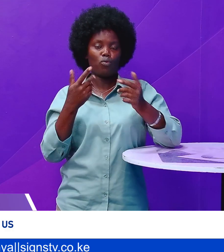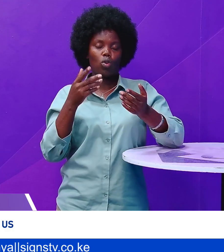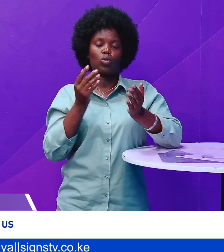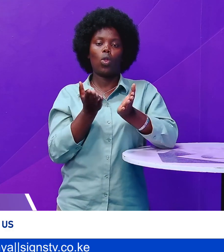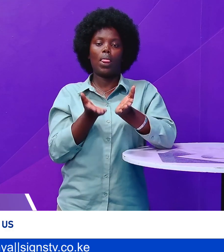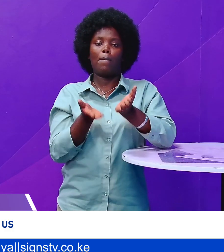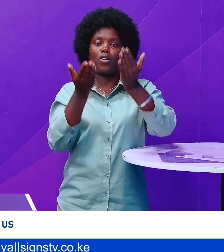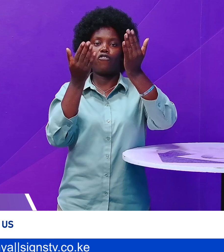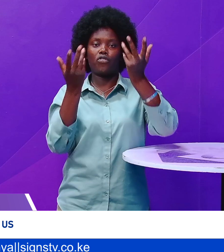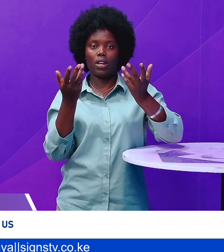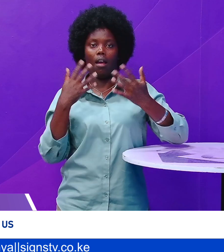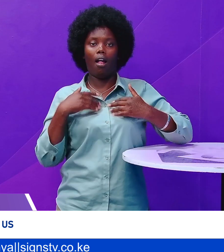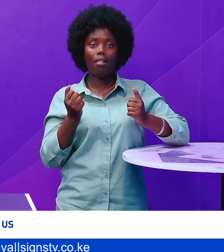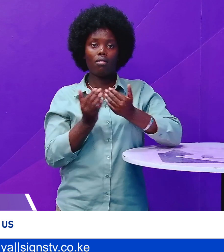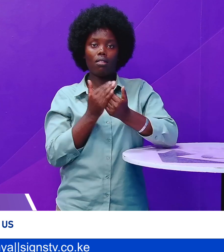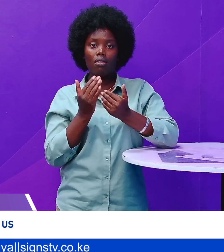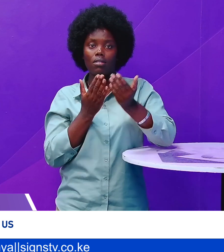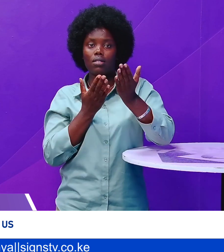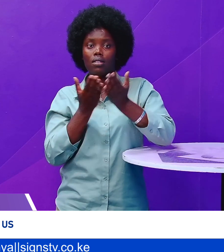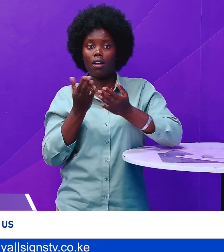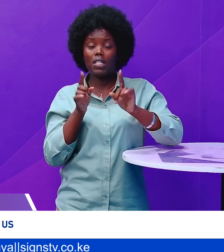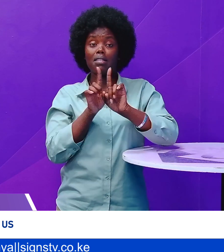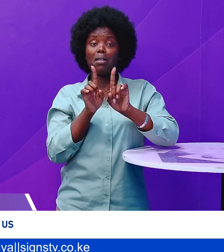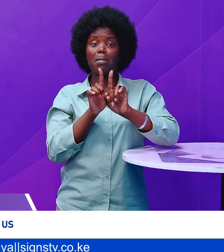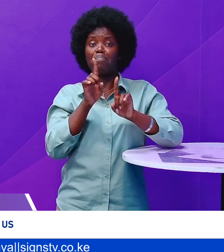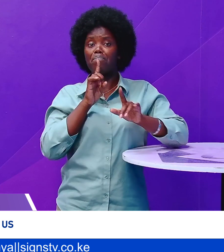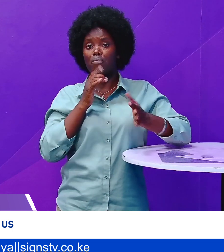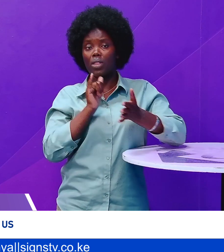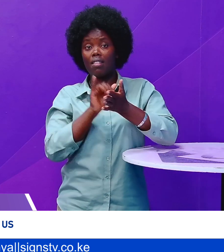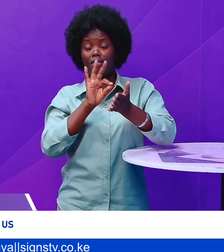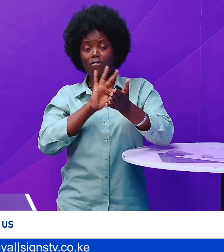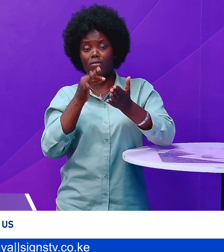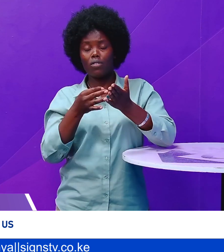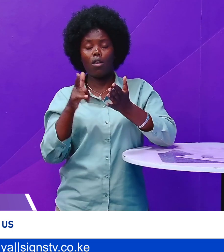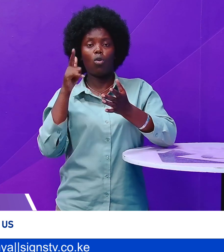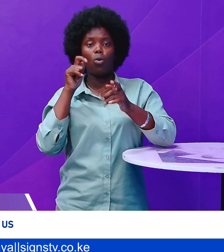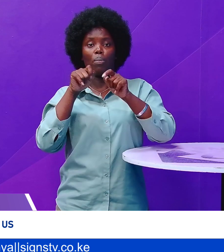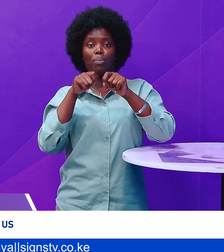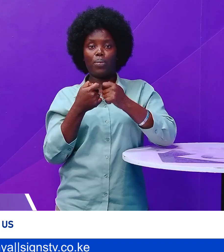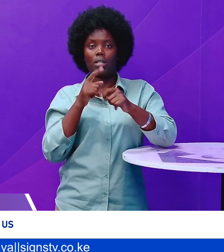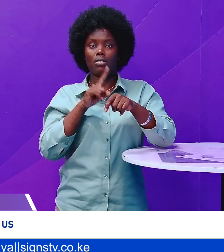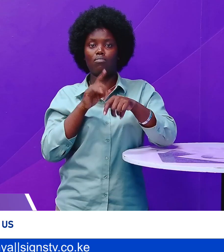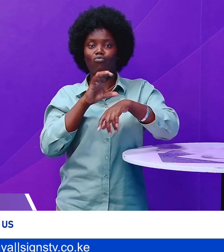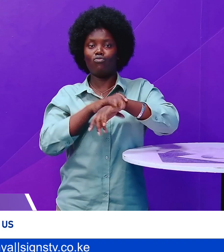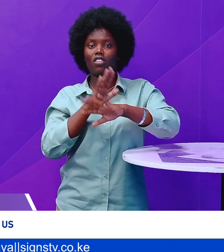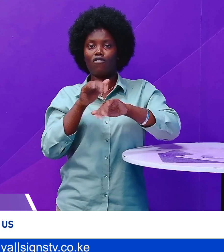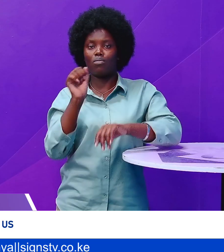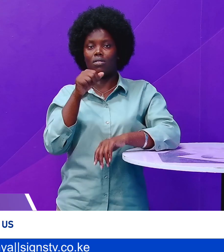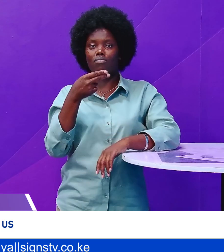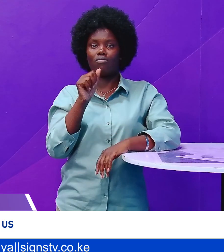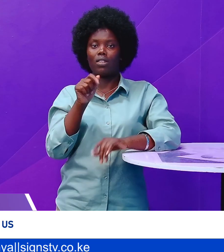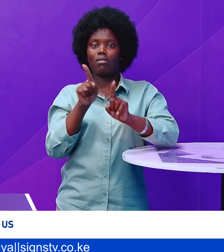He noted that the government will not tolerate any attempt to siphon public resources meant to